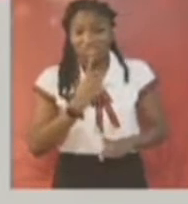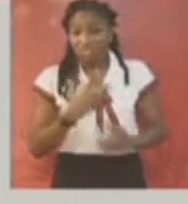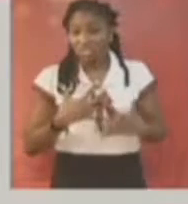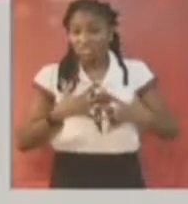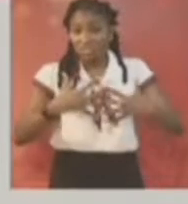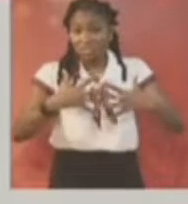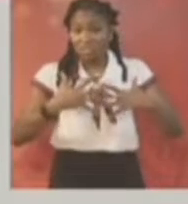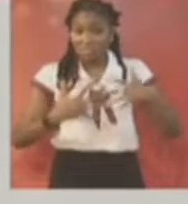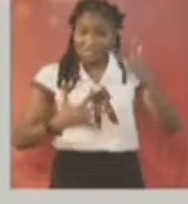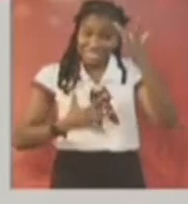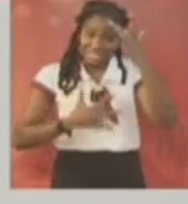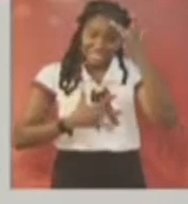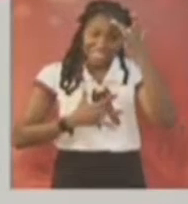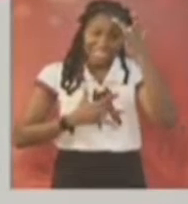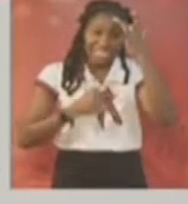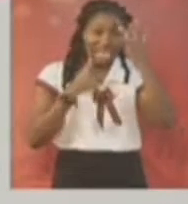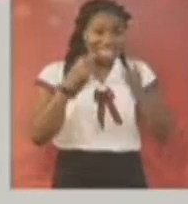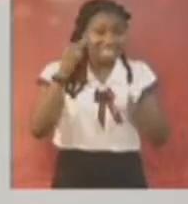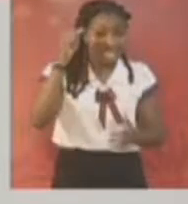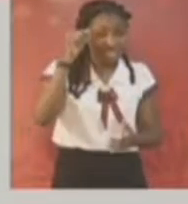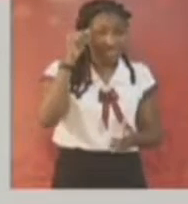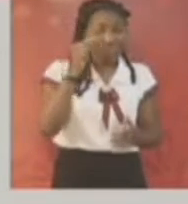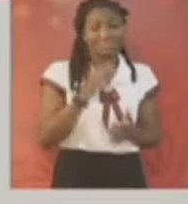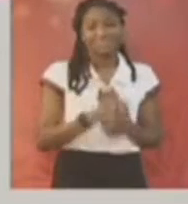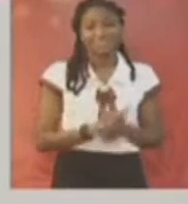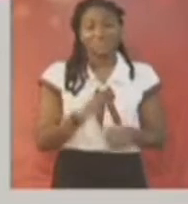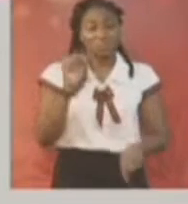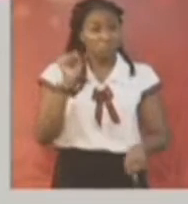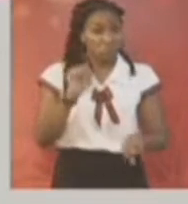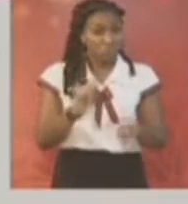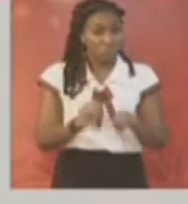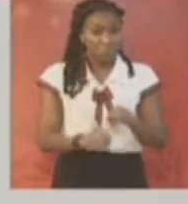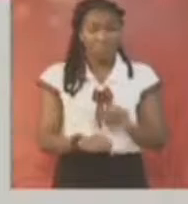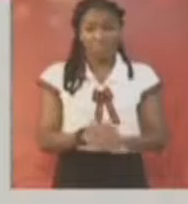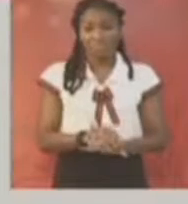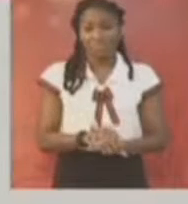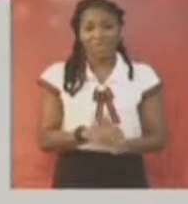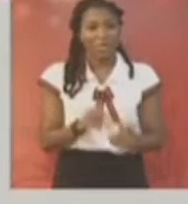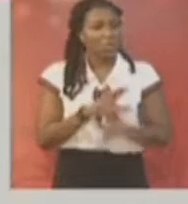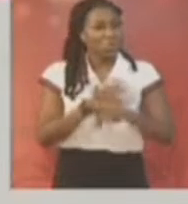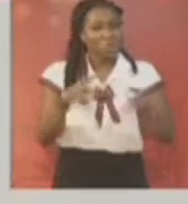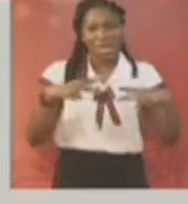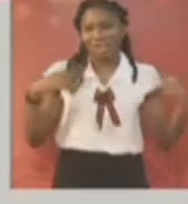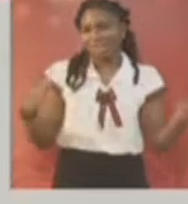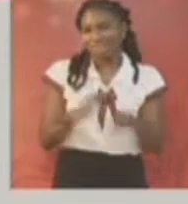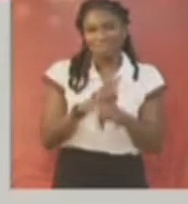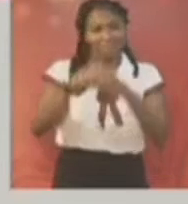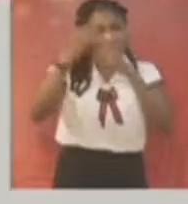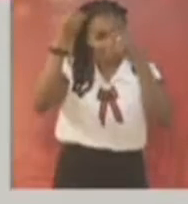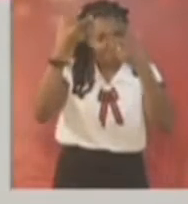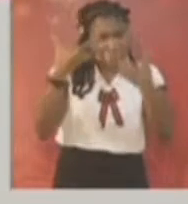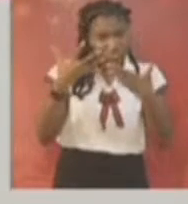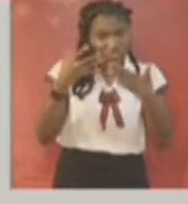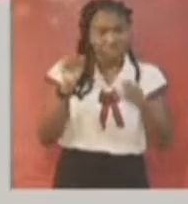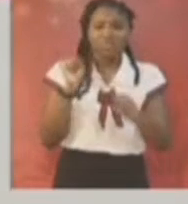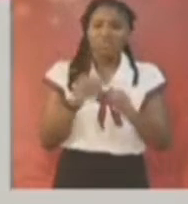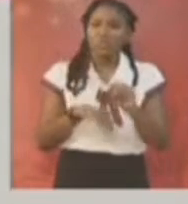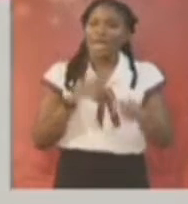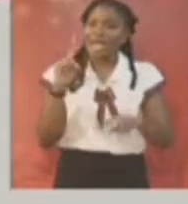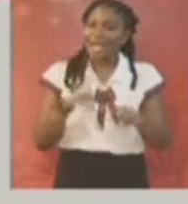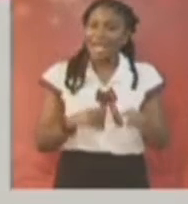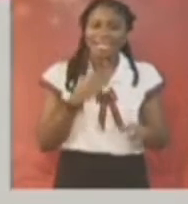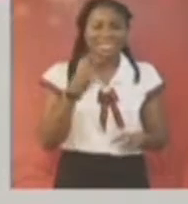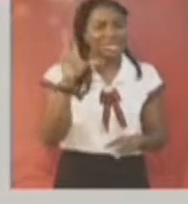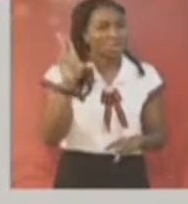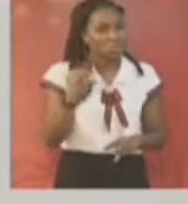affecting an adult. So in the absence of information to the contrary, I would have to say no, we have not